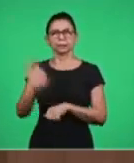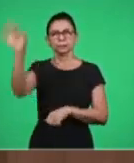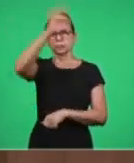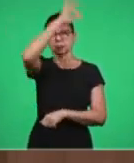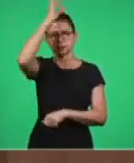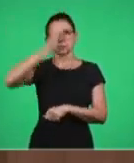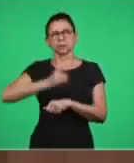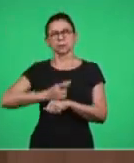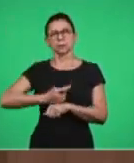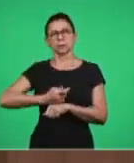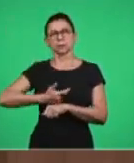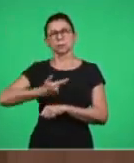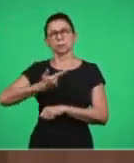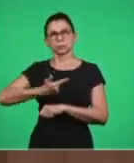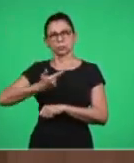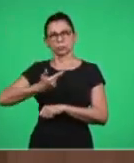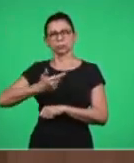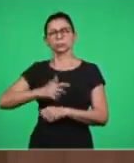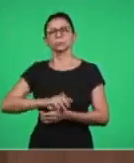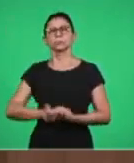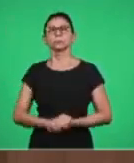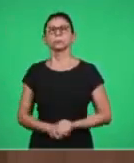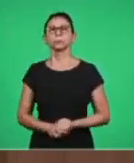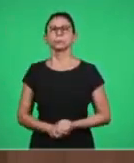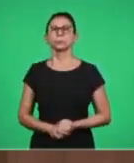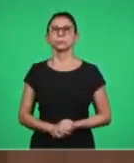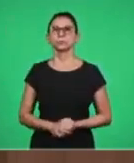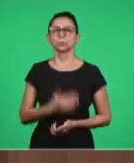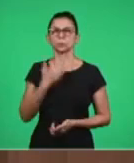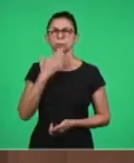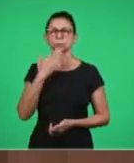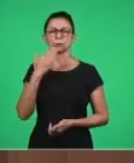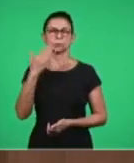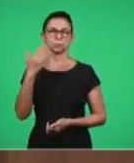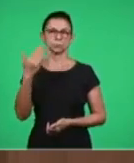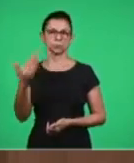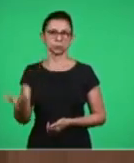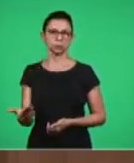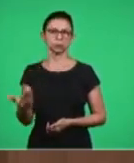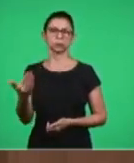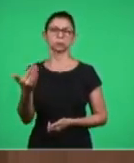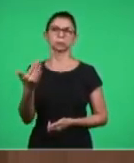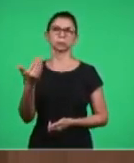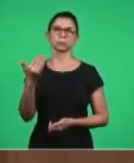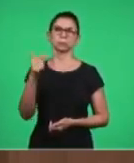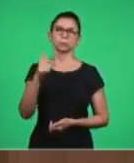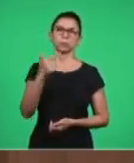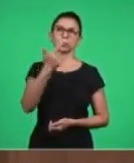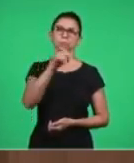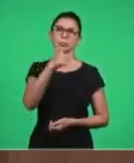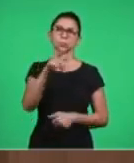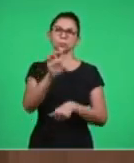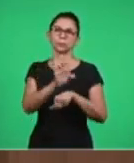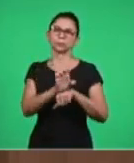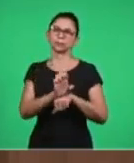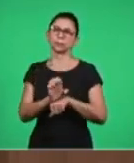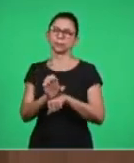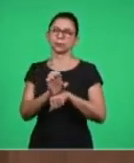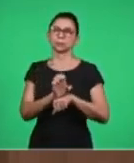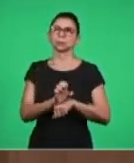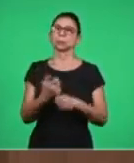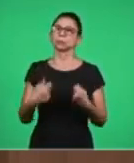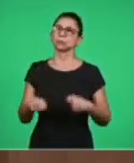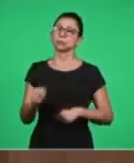with the production of what was requested of them. They answered, and other states